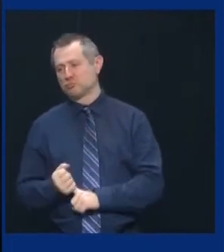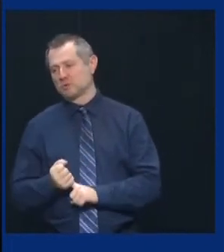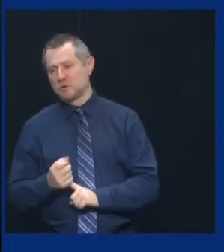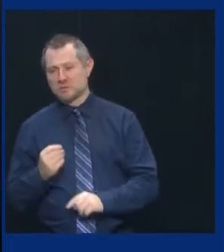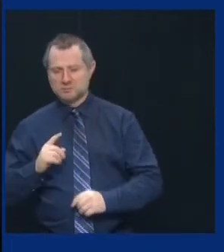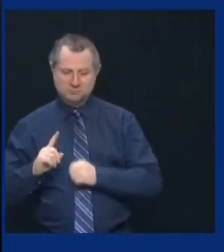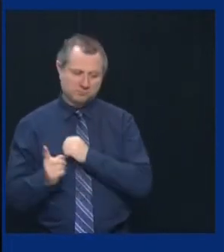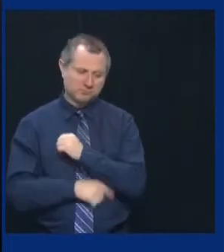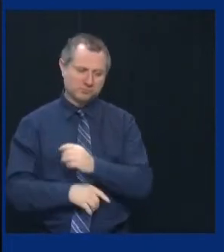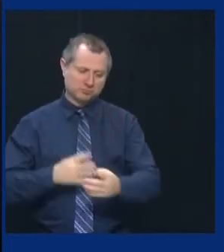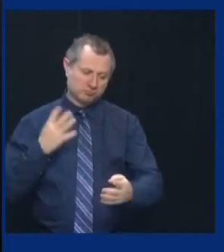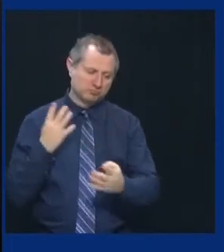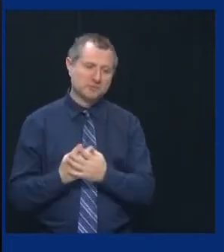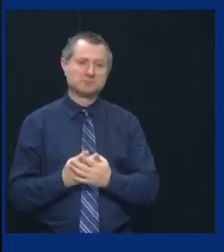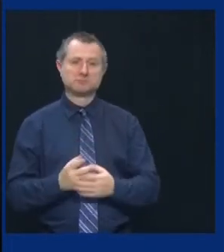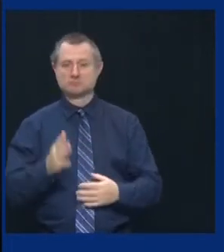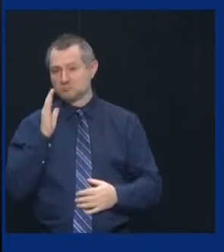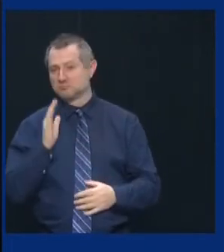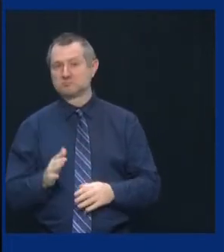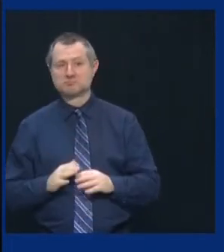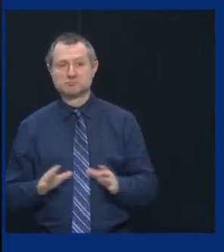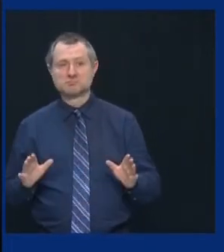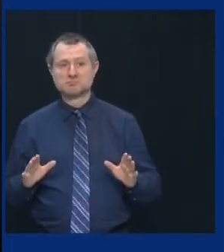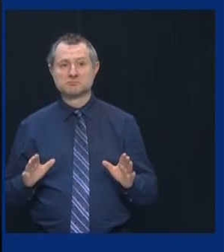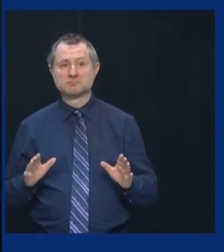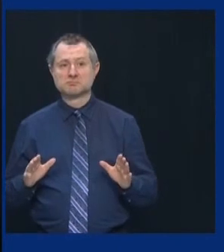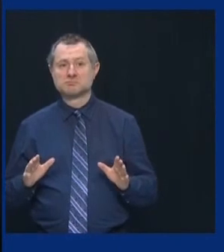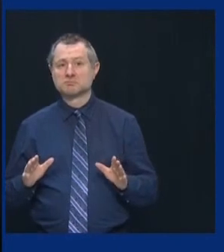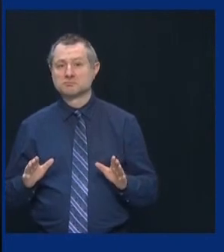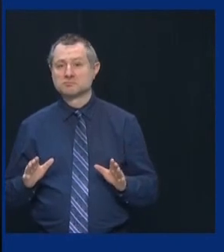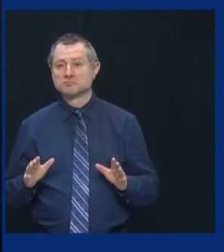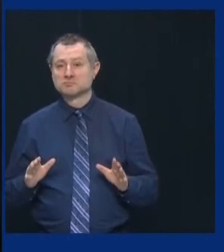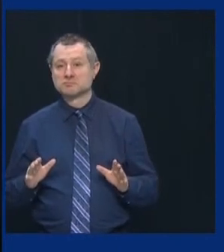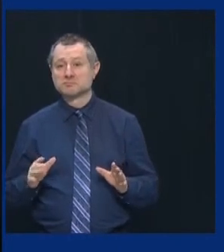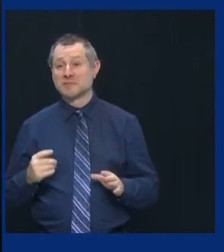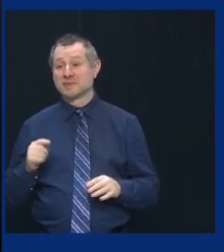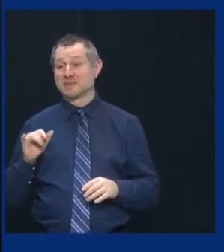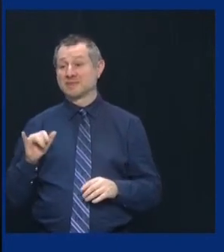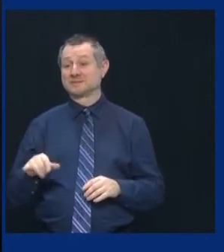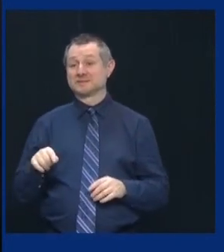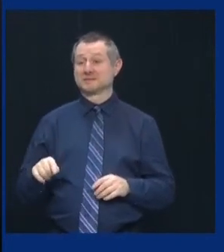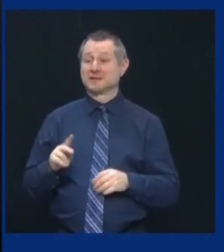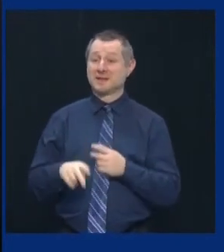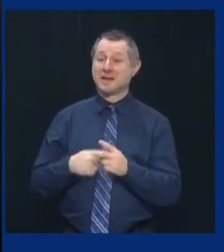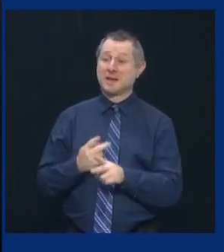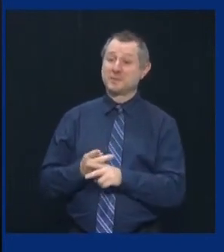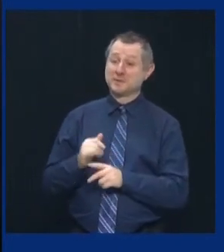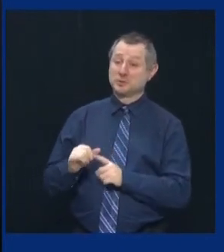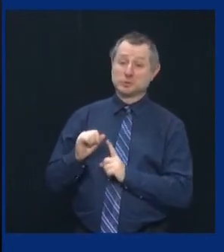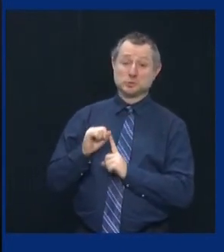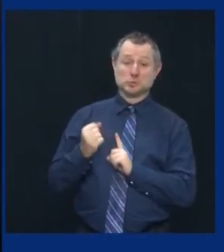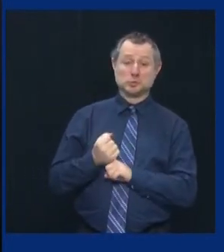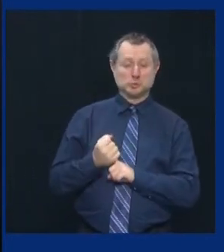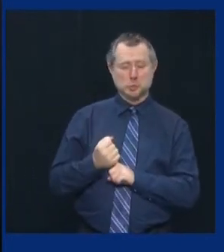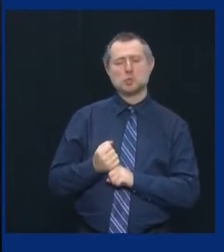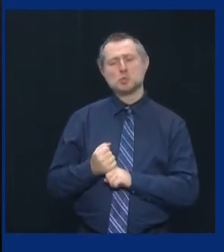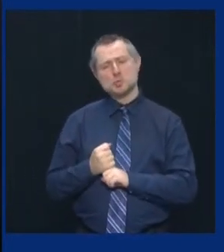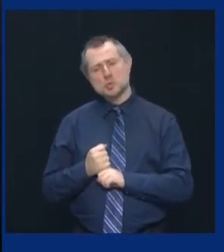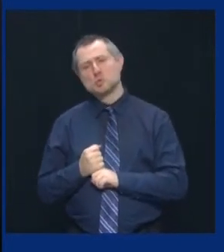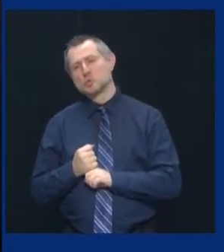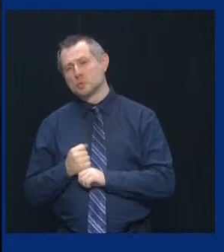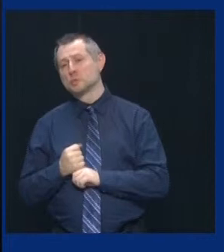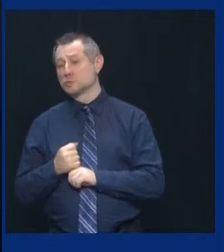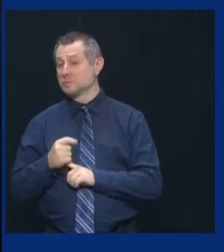So think about that also. And in this kind of situation, where